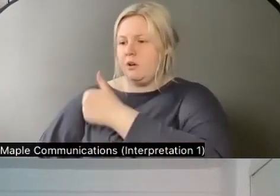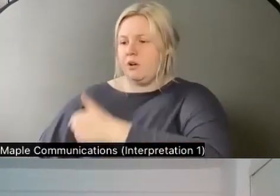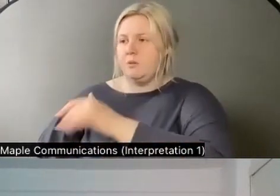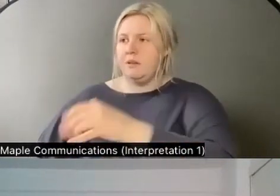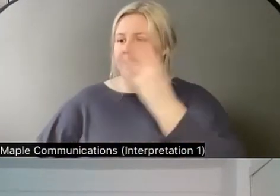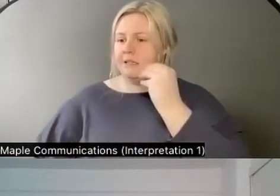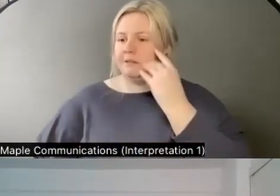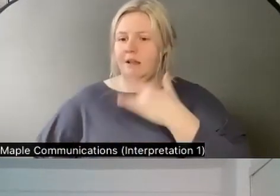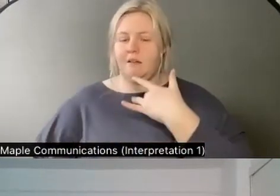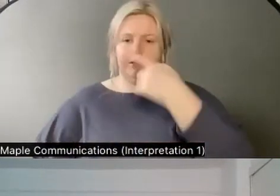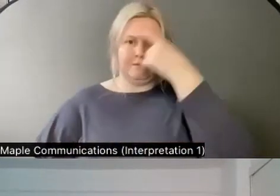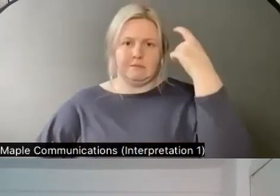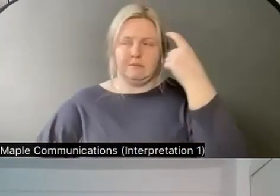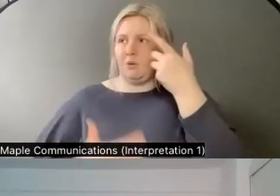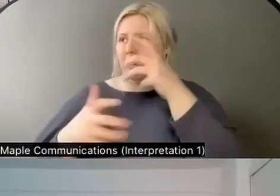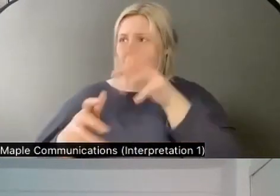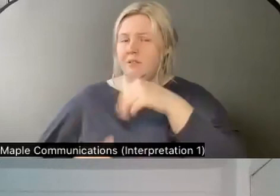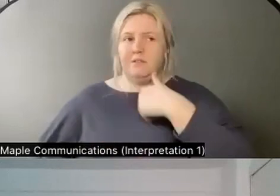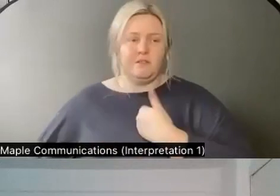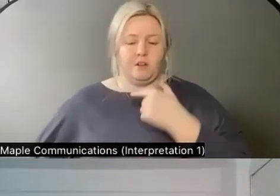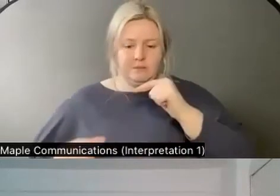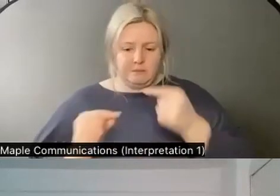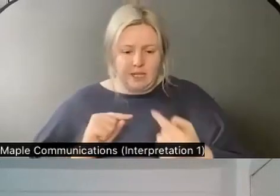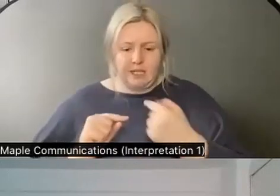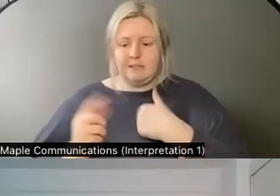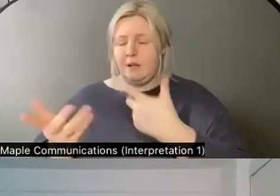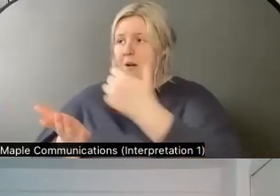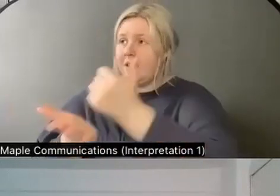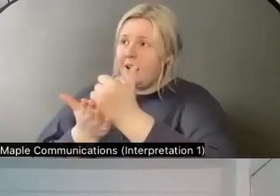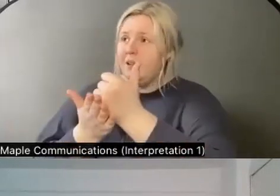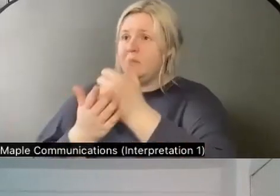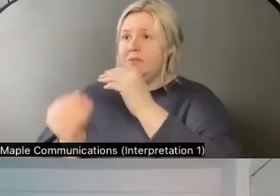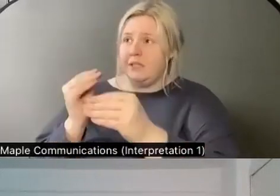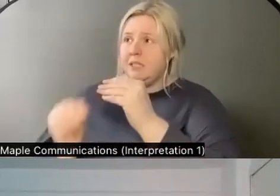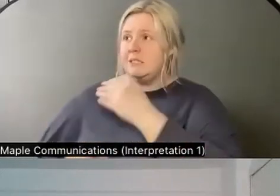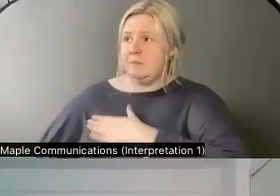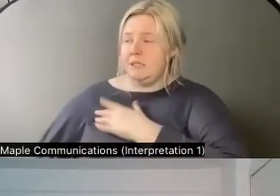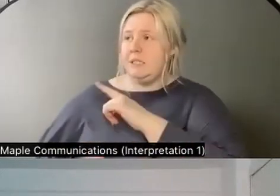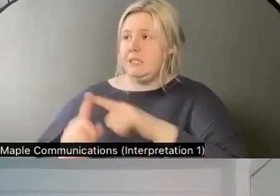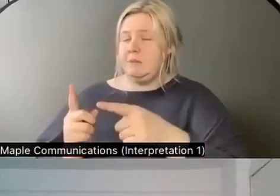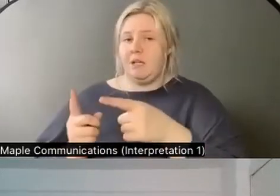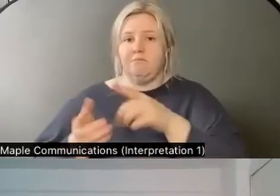traumatic, because if you're in pain, you're hoping for help. And